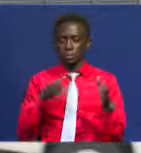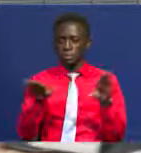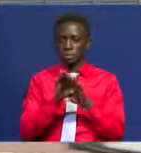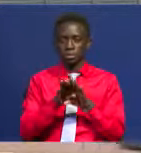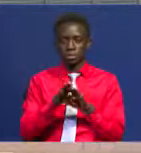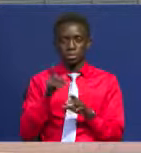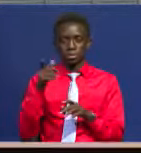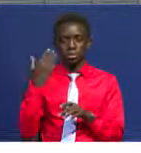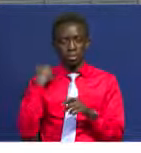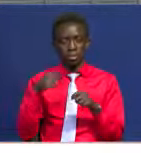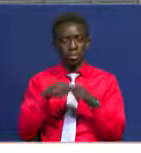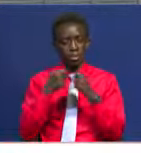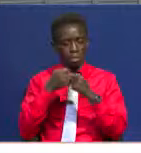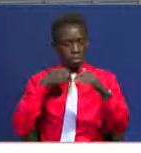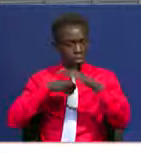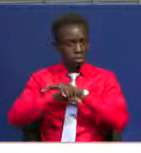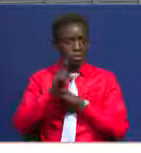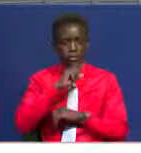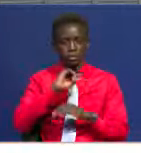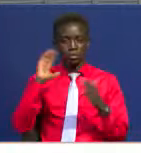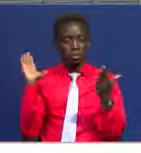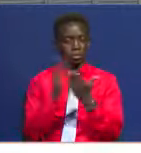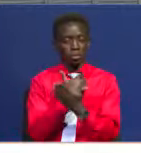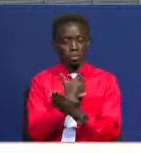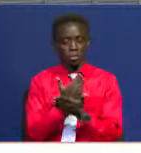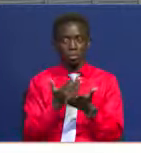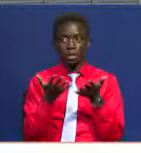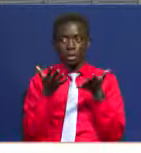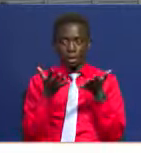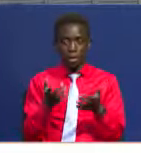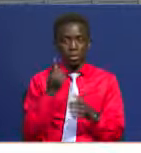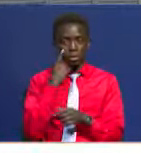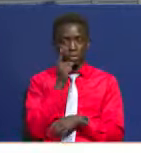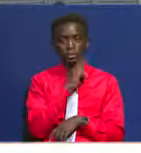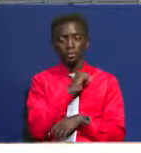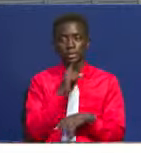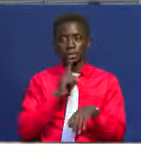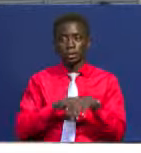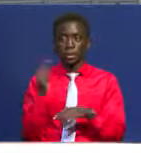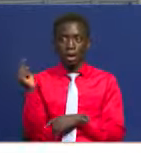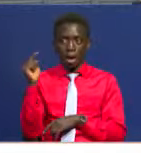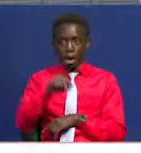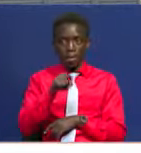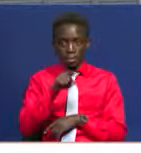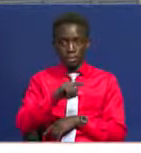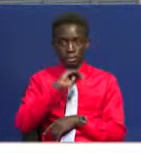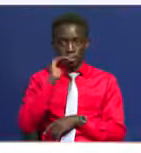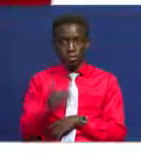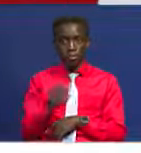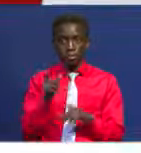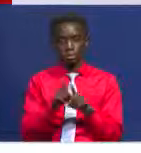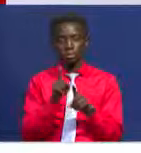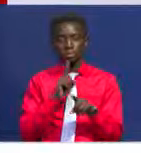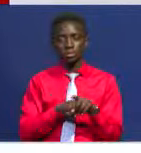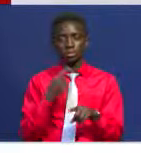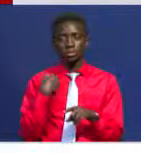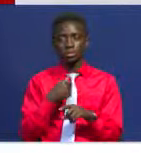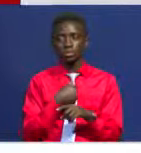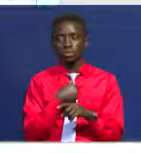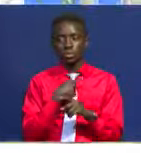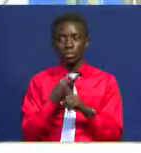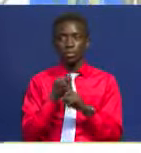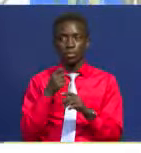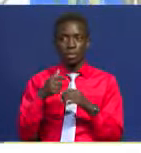and looted as well. We also saw a lot of, when we were coming to this particular street, as we made our way from